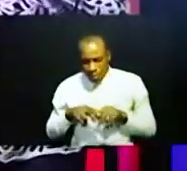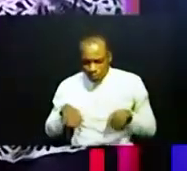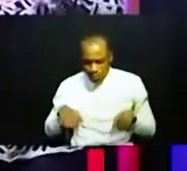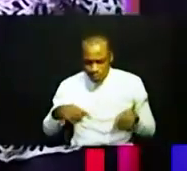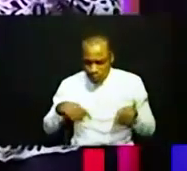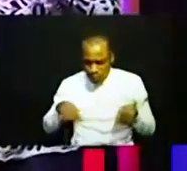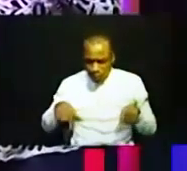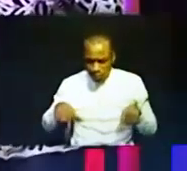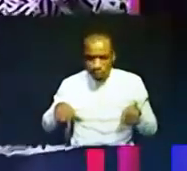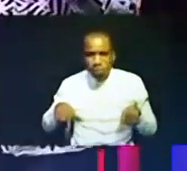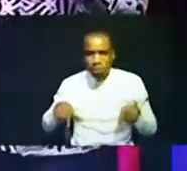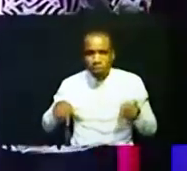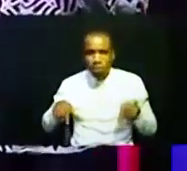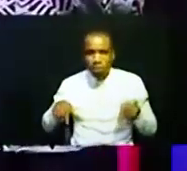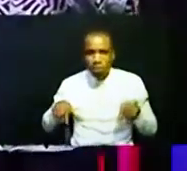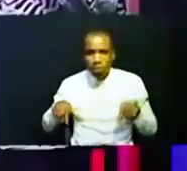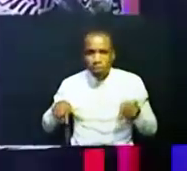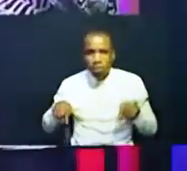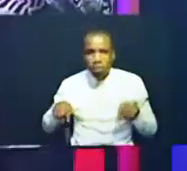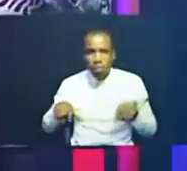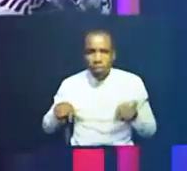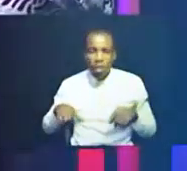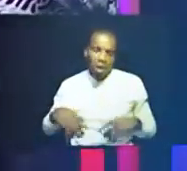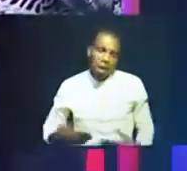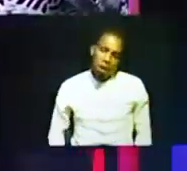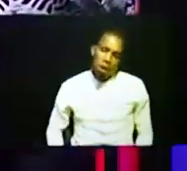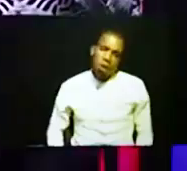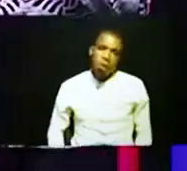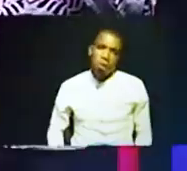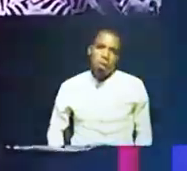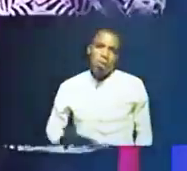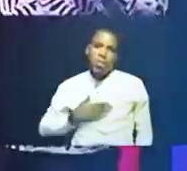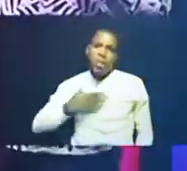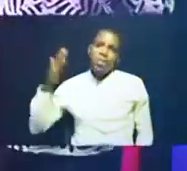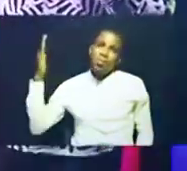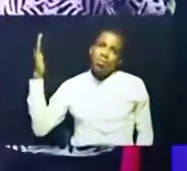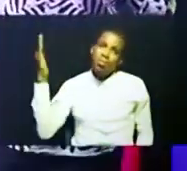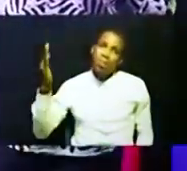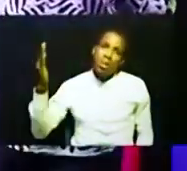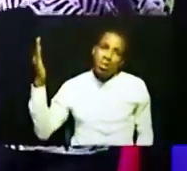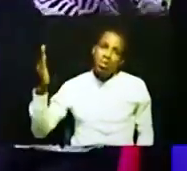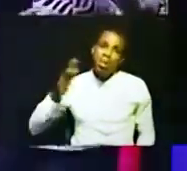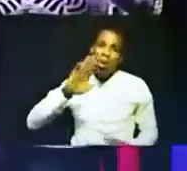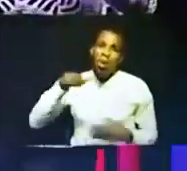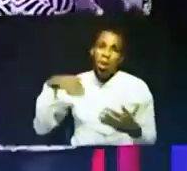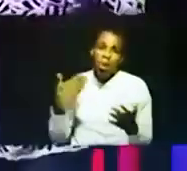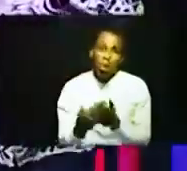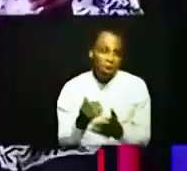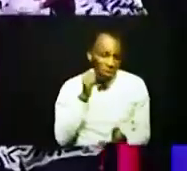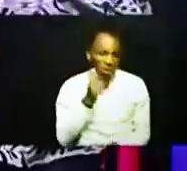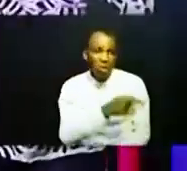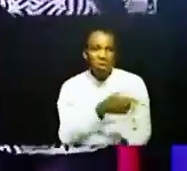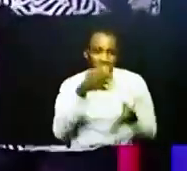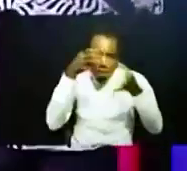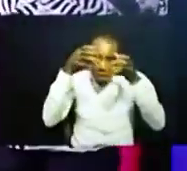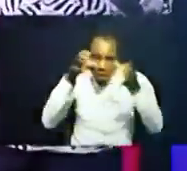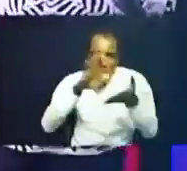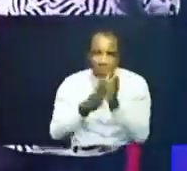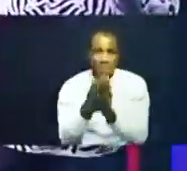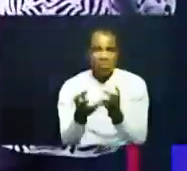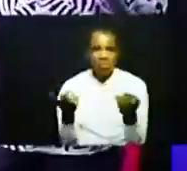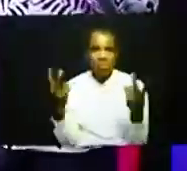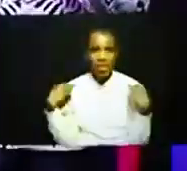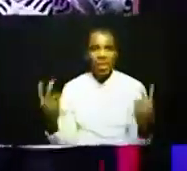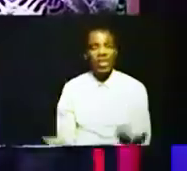nanko kumi na also. This girl has just made nonsense of all that I said. Na ni a chenis and someone may be kind in a bayan where she